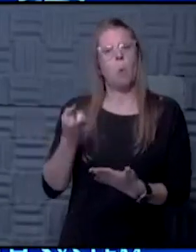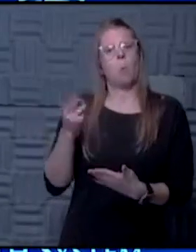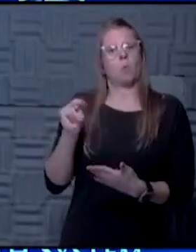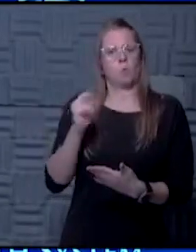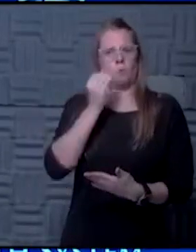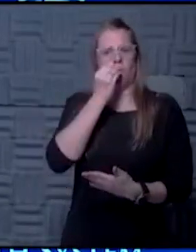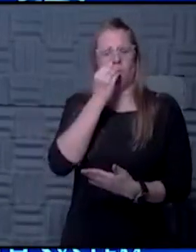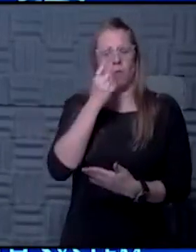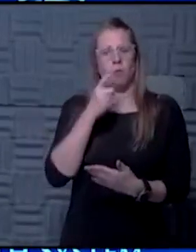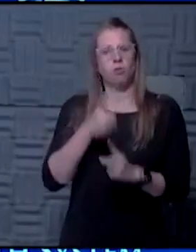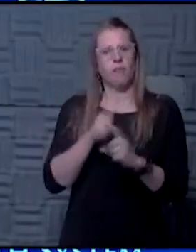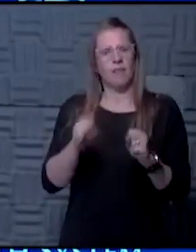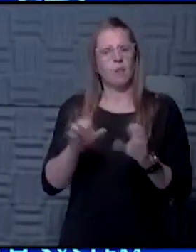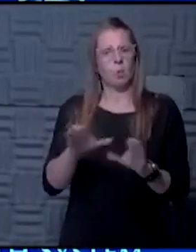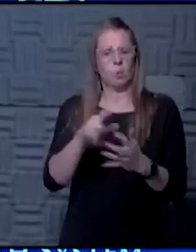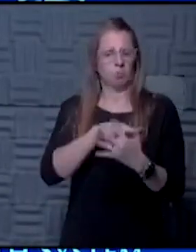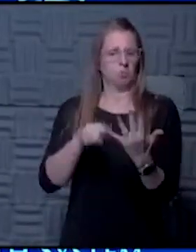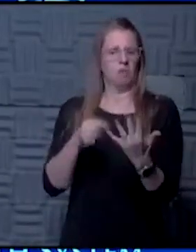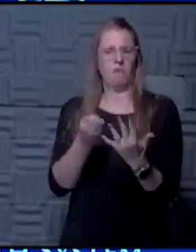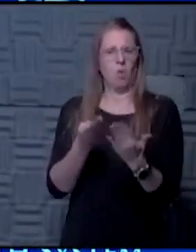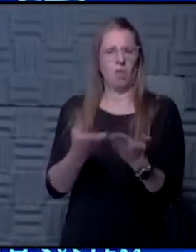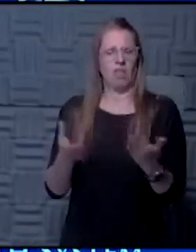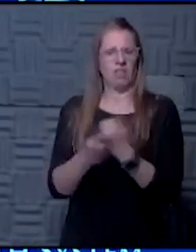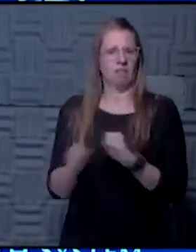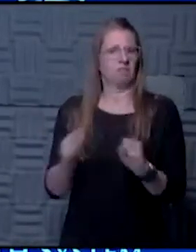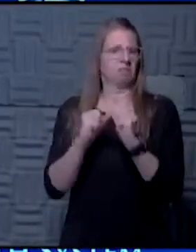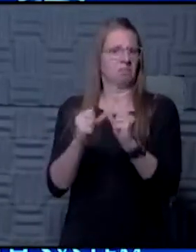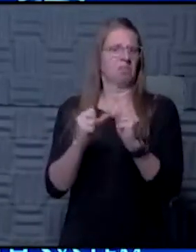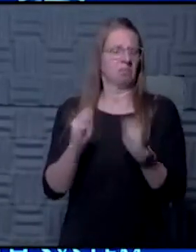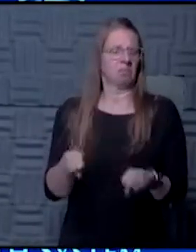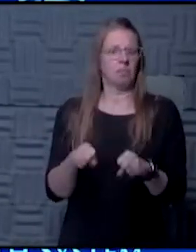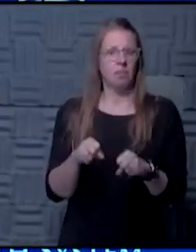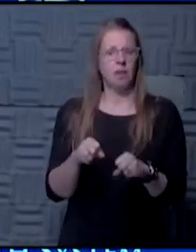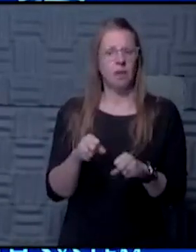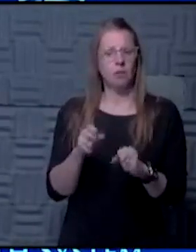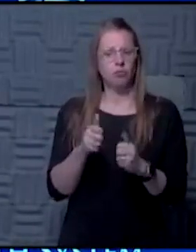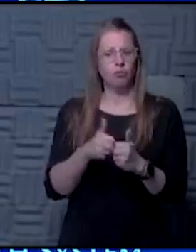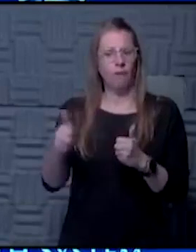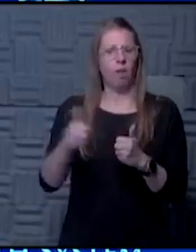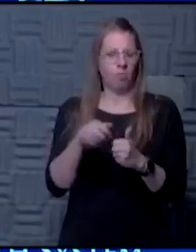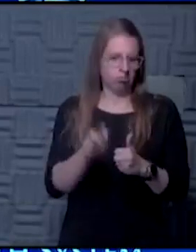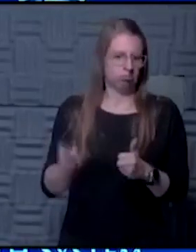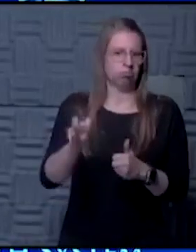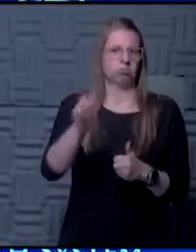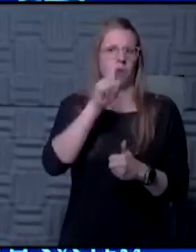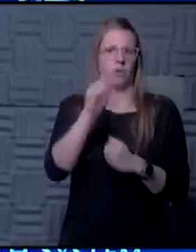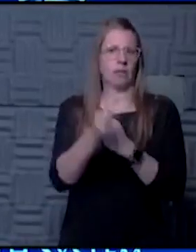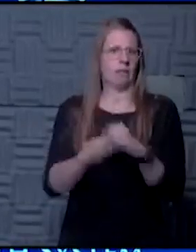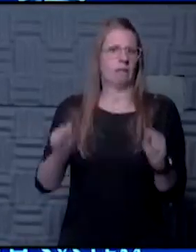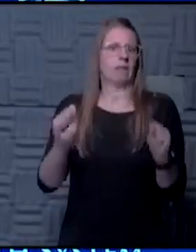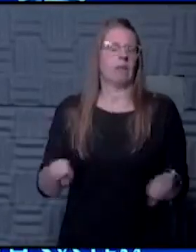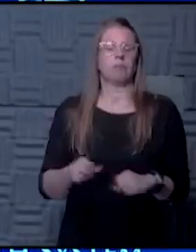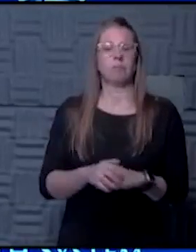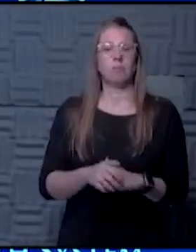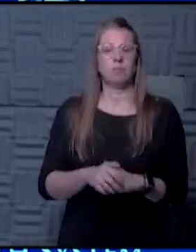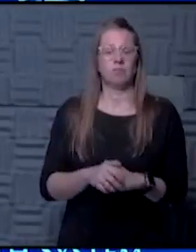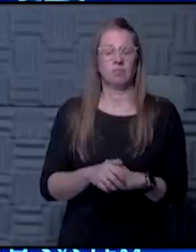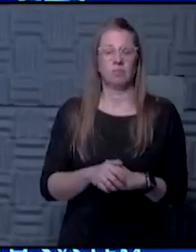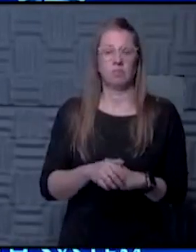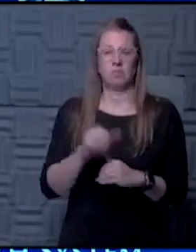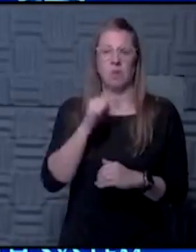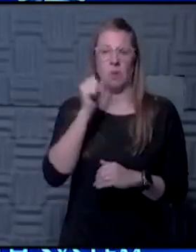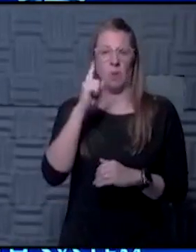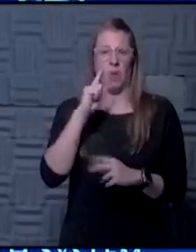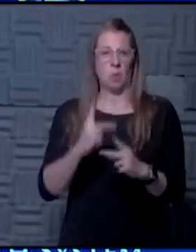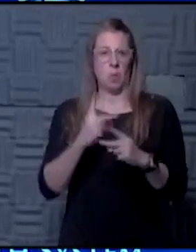can do things to keep yourself really safe when you're doing that, and I think you can travel very safely. And in that way, I don't know that it's a lot worse